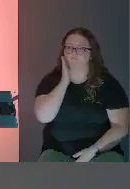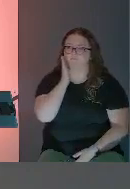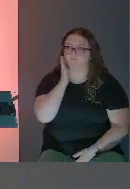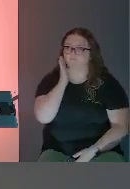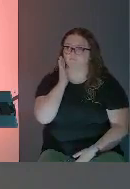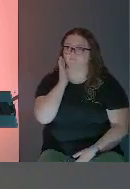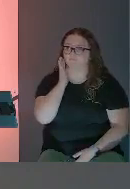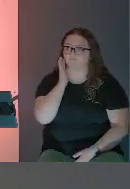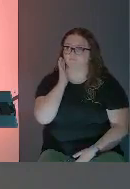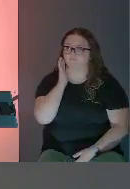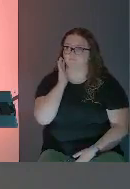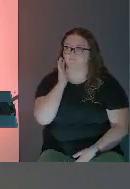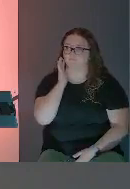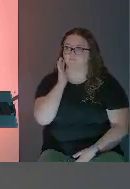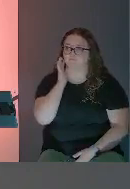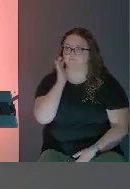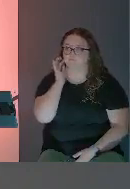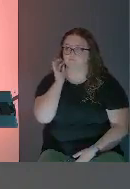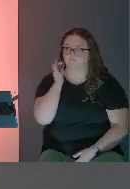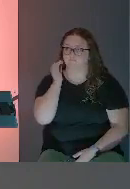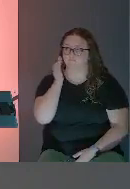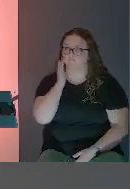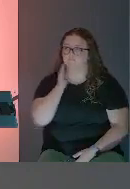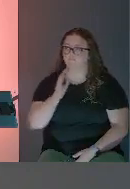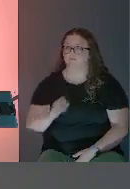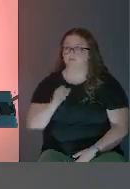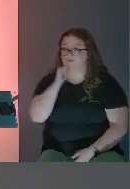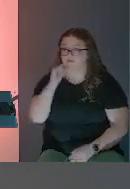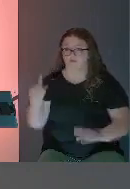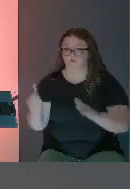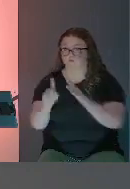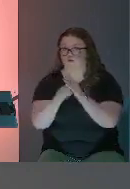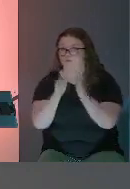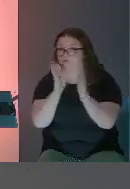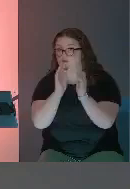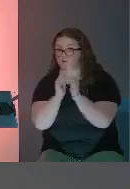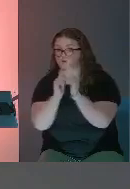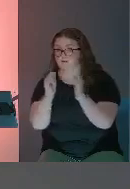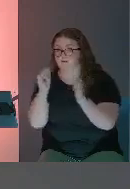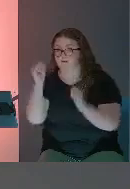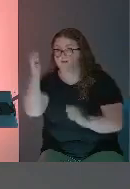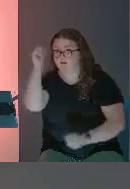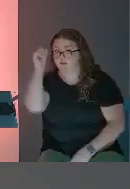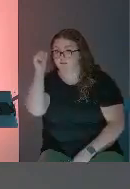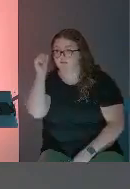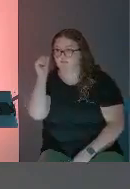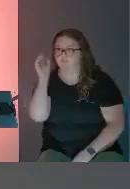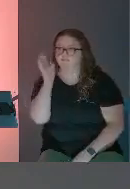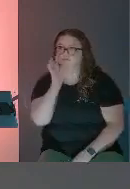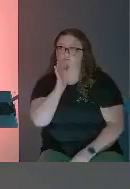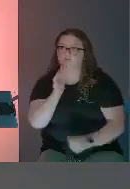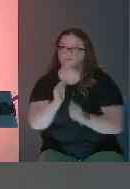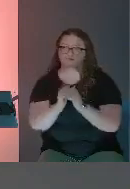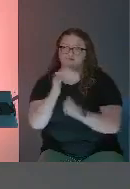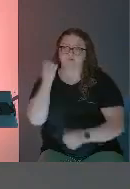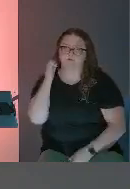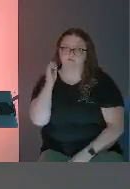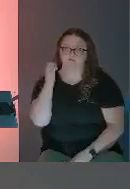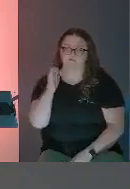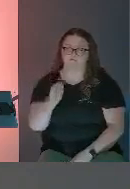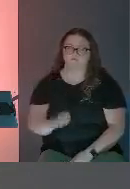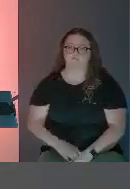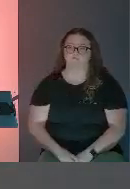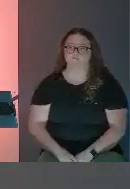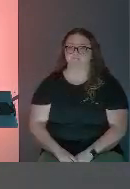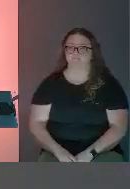And he didn't show up to Adam, mind you. He shows up to Eve. Are you with me? So